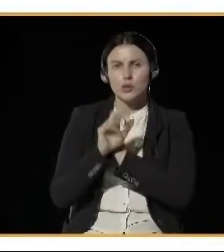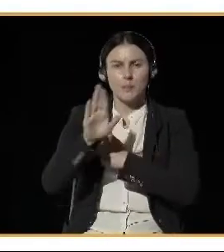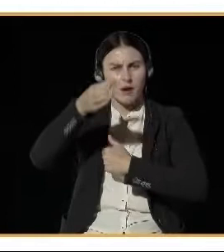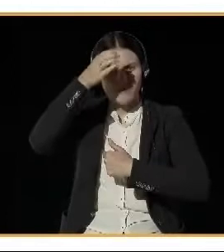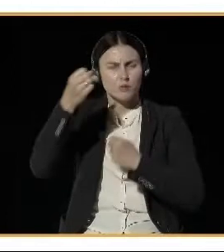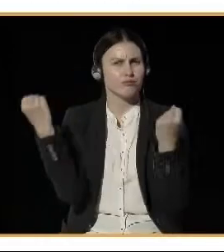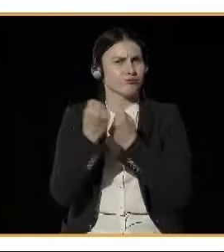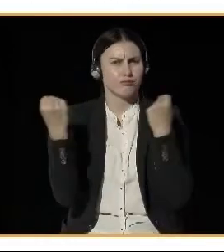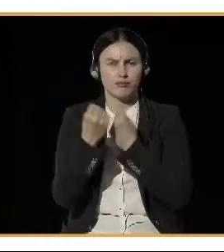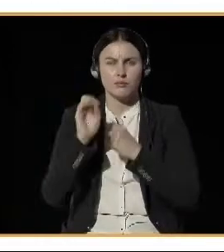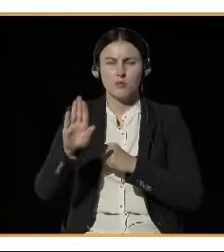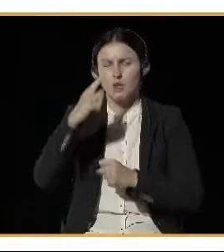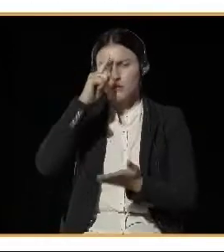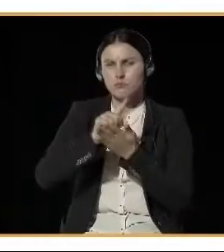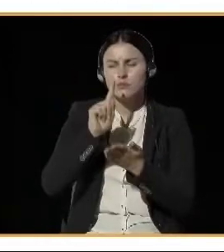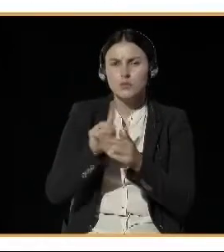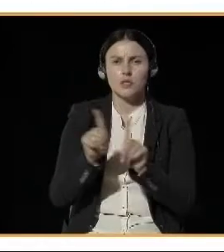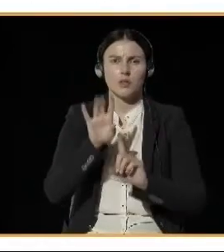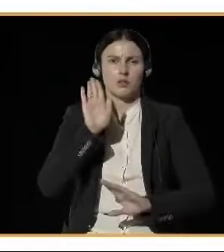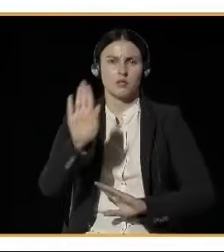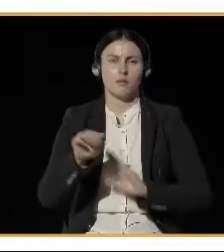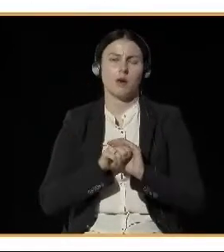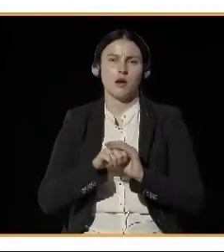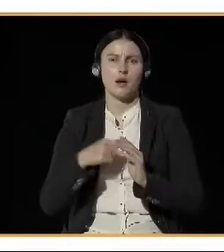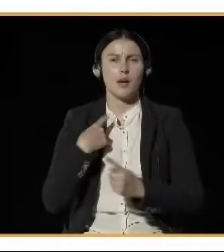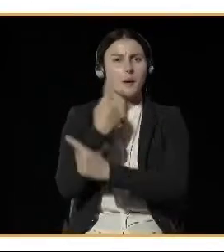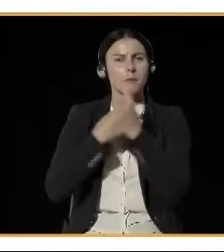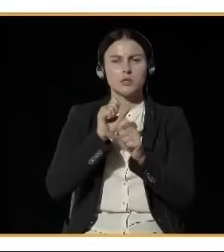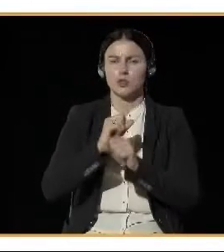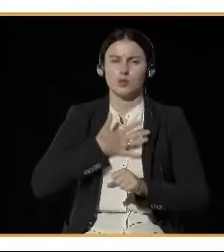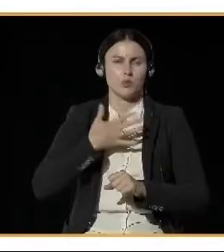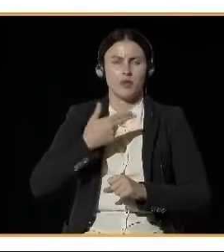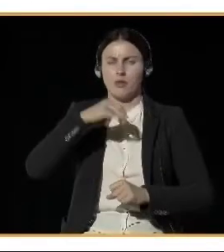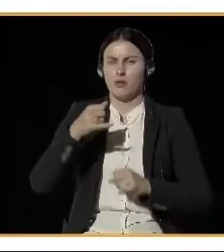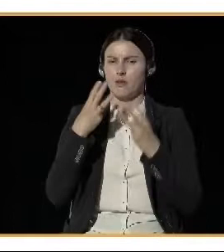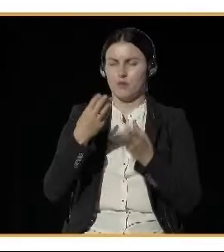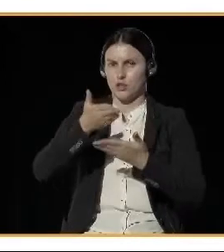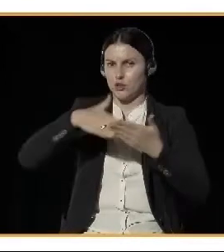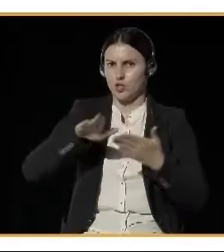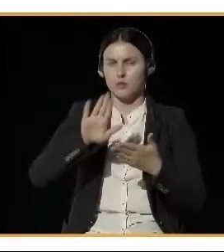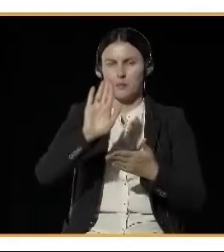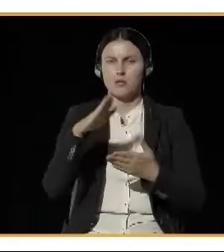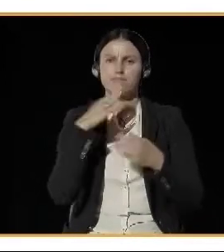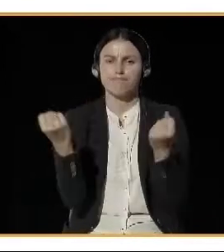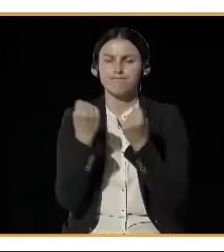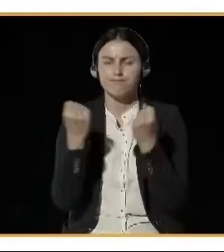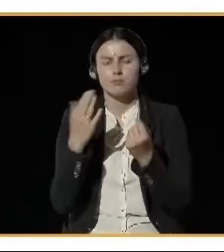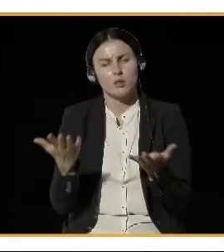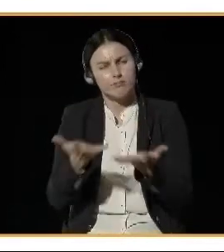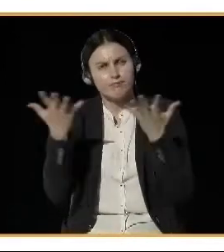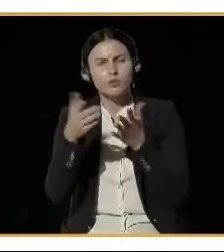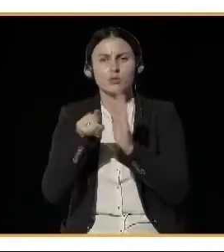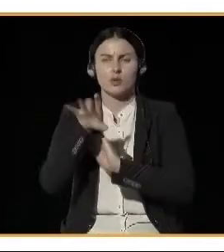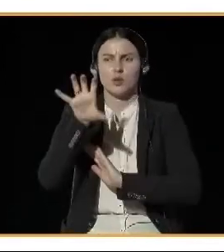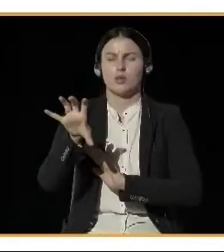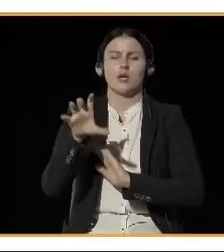one of the most important part of activation. That's why we would like to show you a good